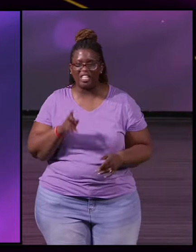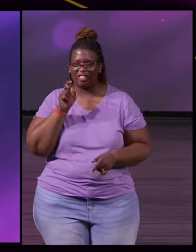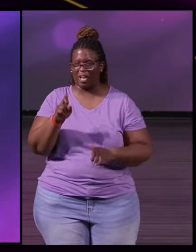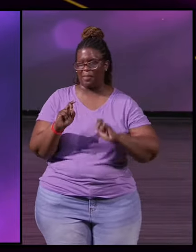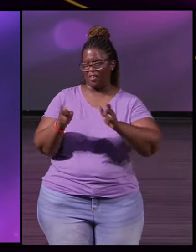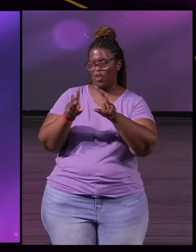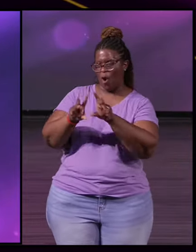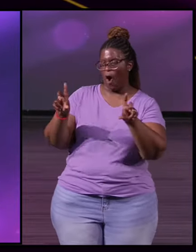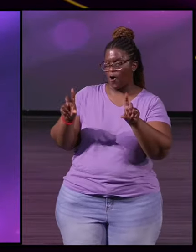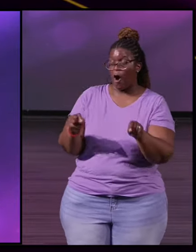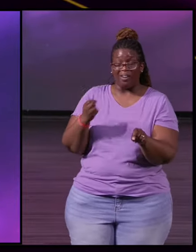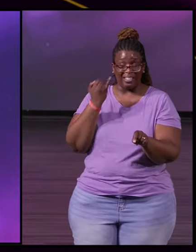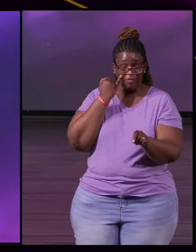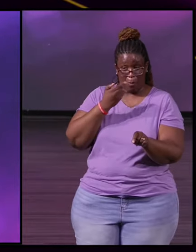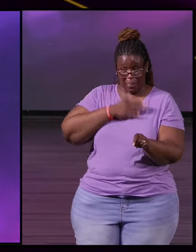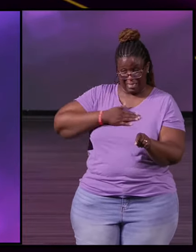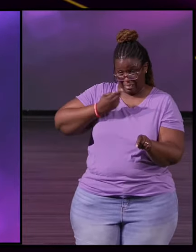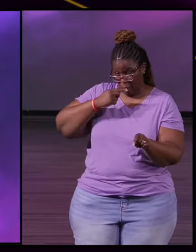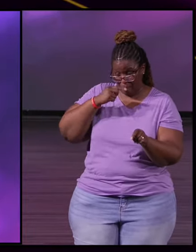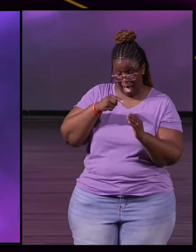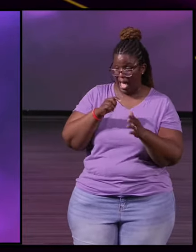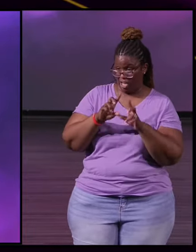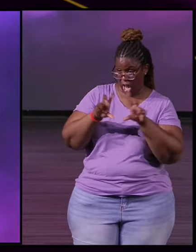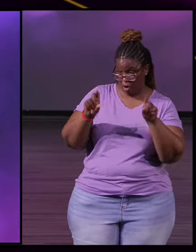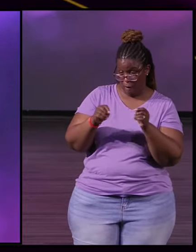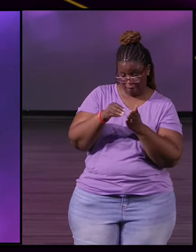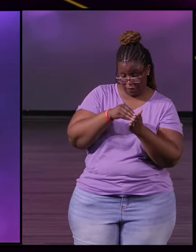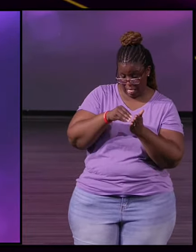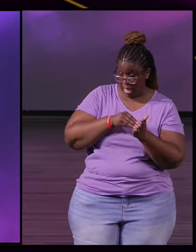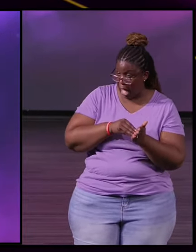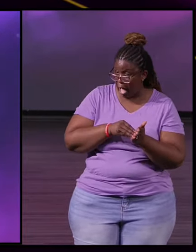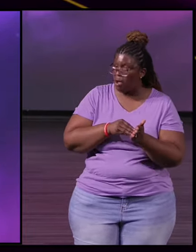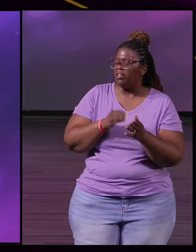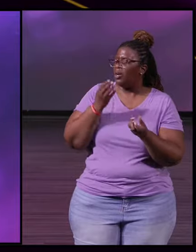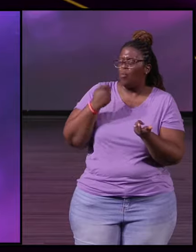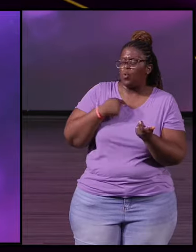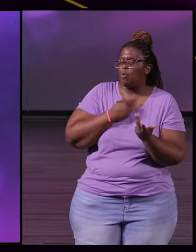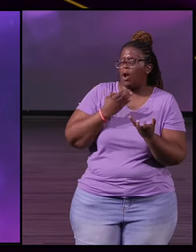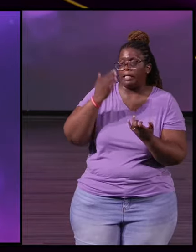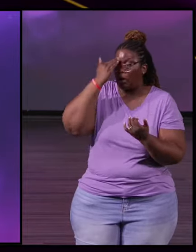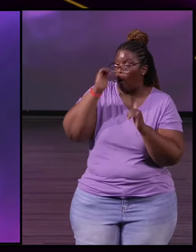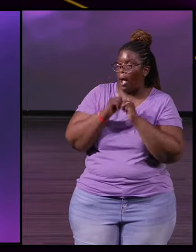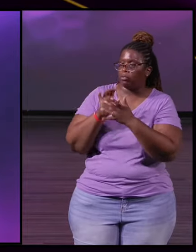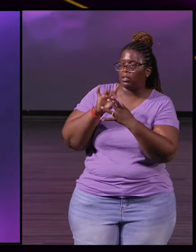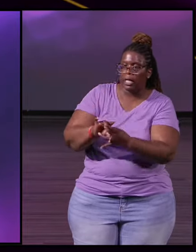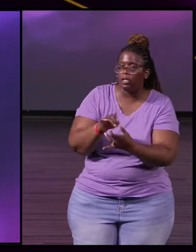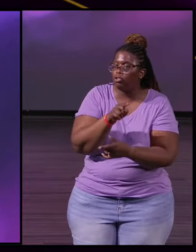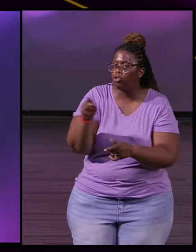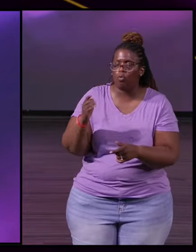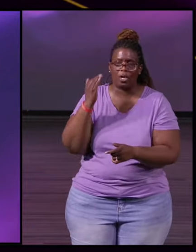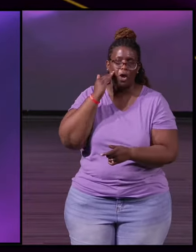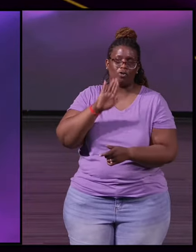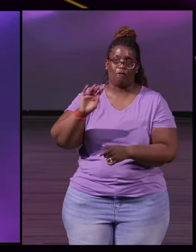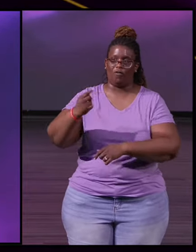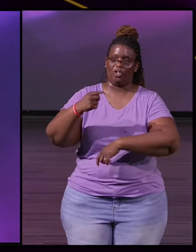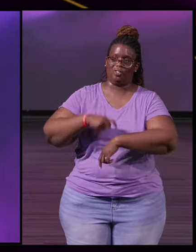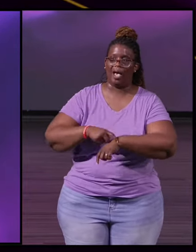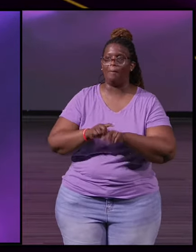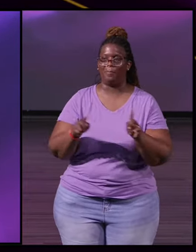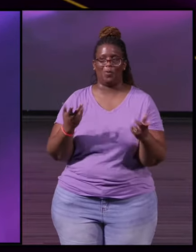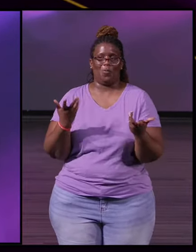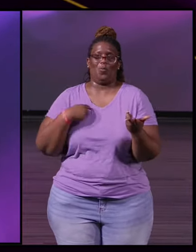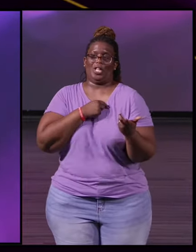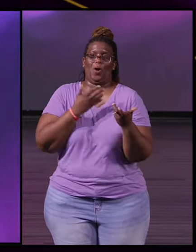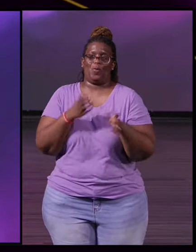give you a card. If y'all would fill that out for us and let us know like how we can connect with you, because even though this is your first time, we don't want it to be your last